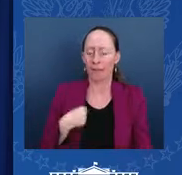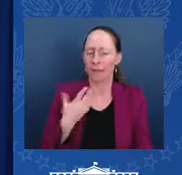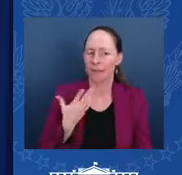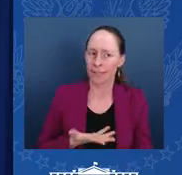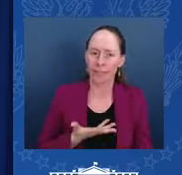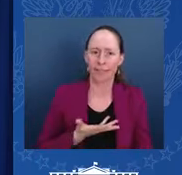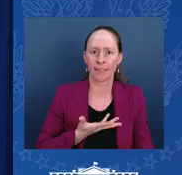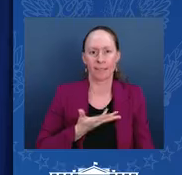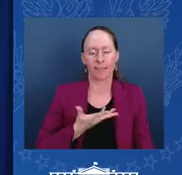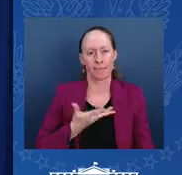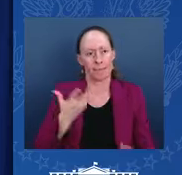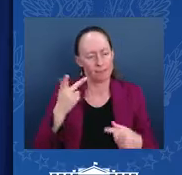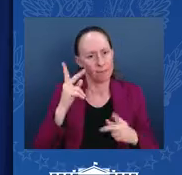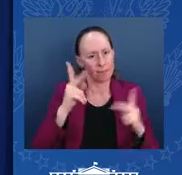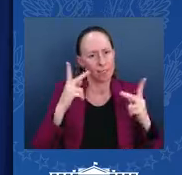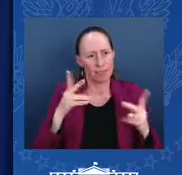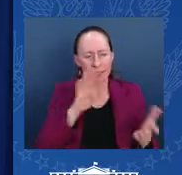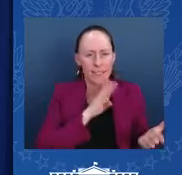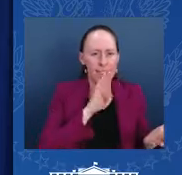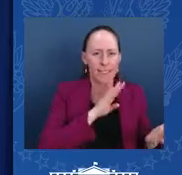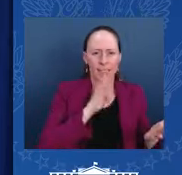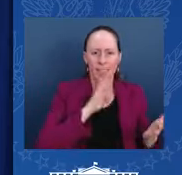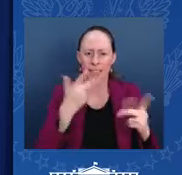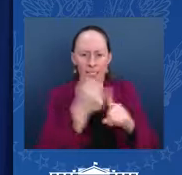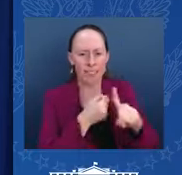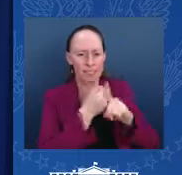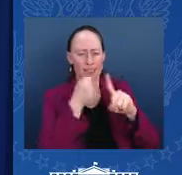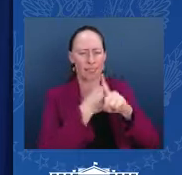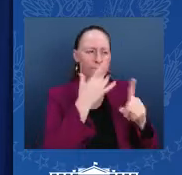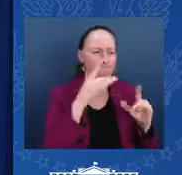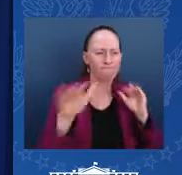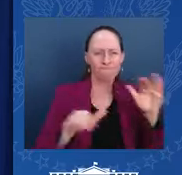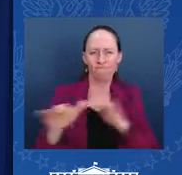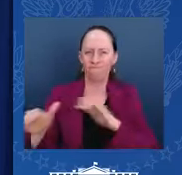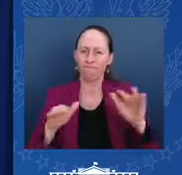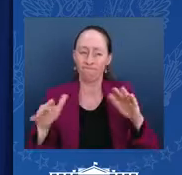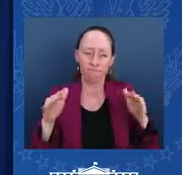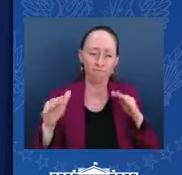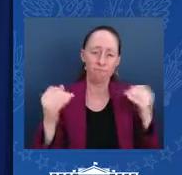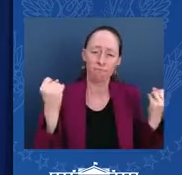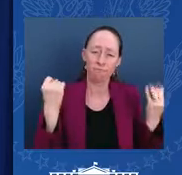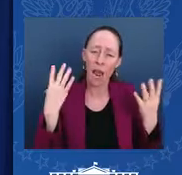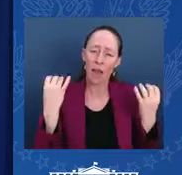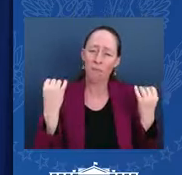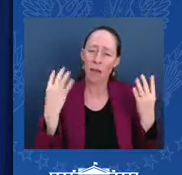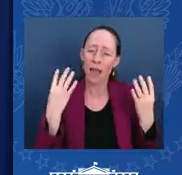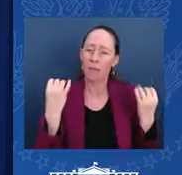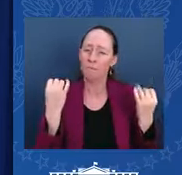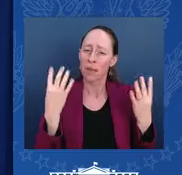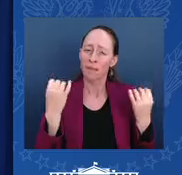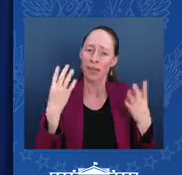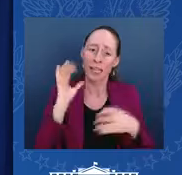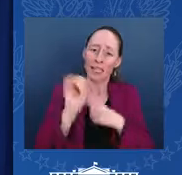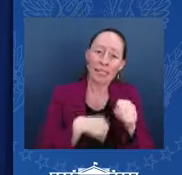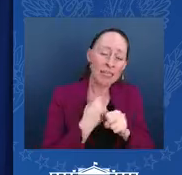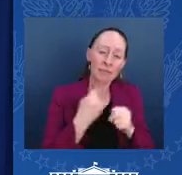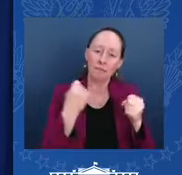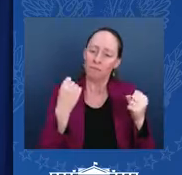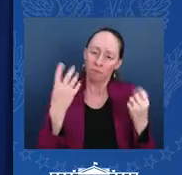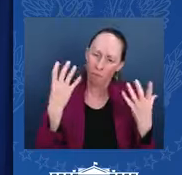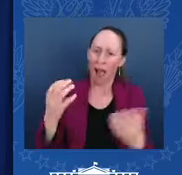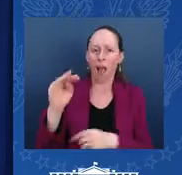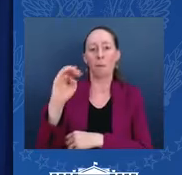have worked tirelessly to change that and to give Medicare the power to lower prescription drug prices, just like the Department of Veterans Affairs